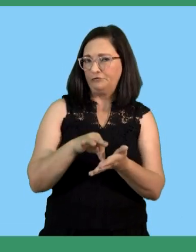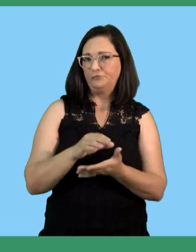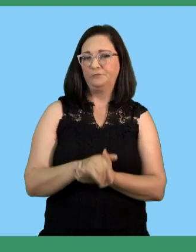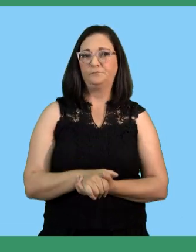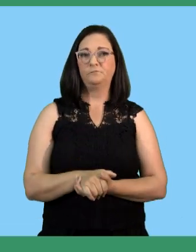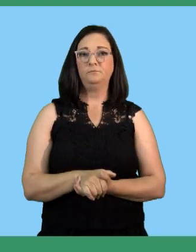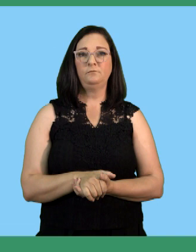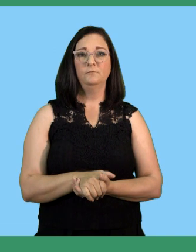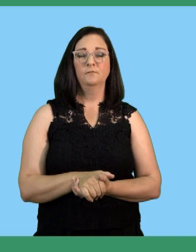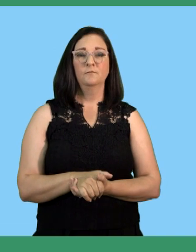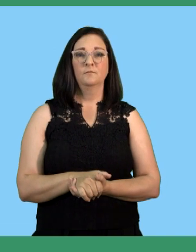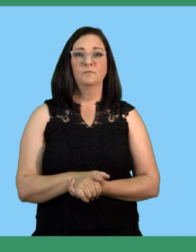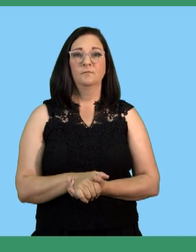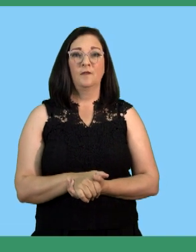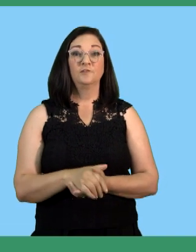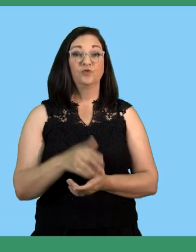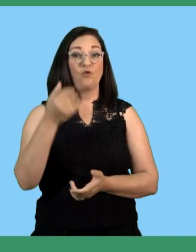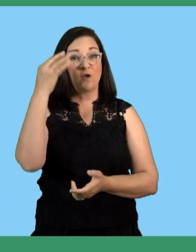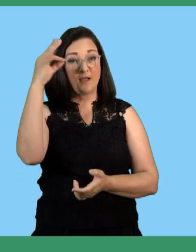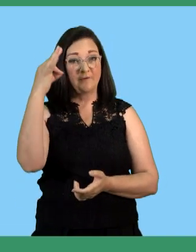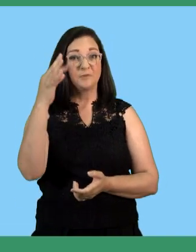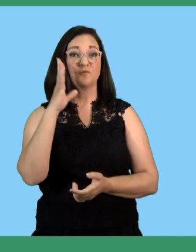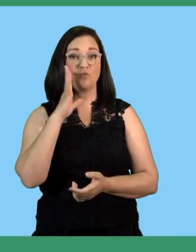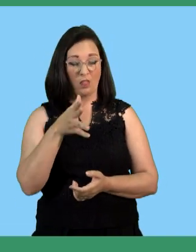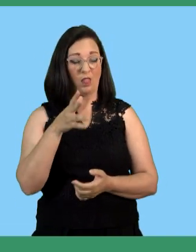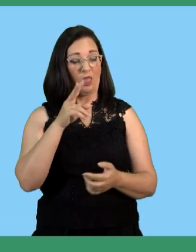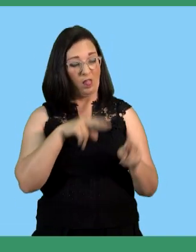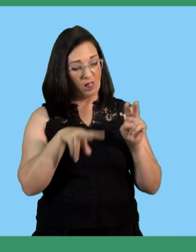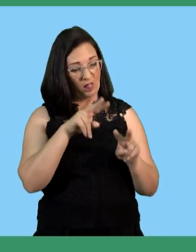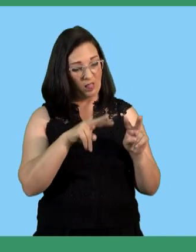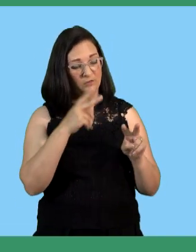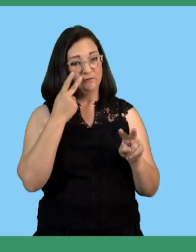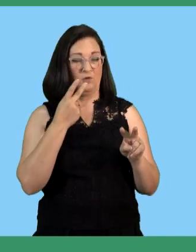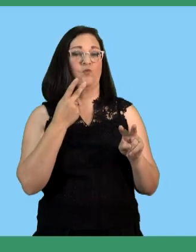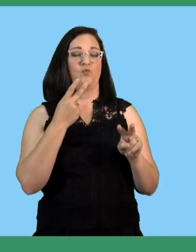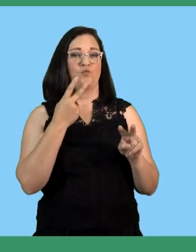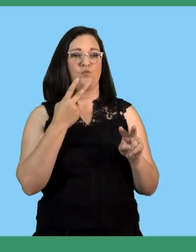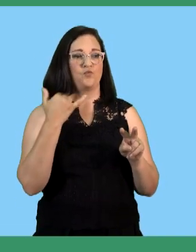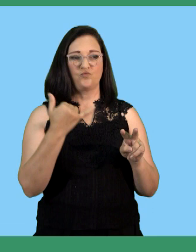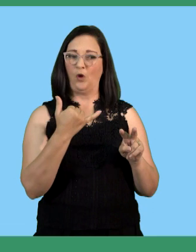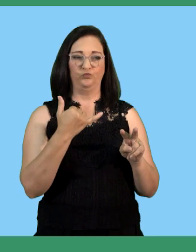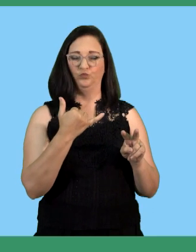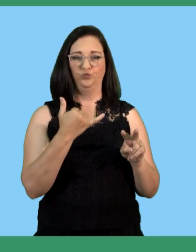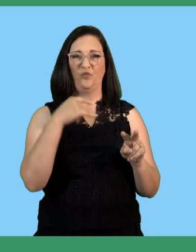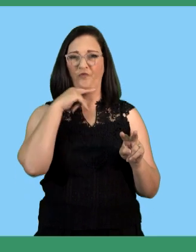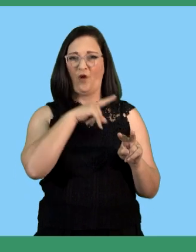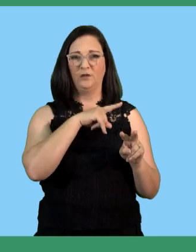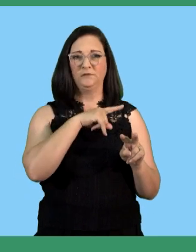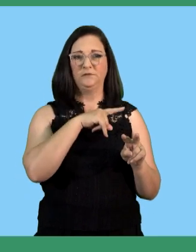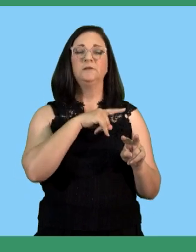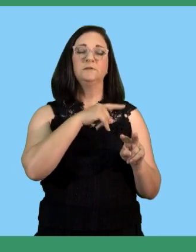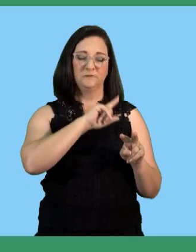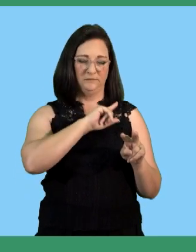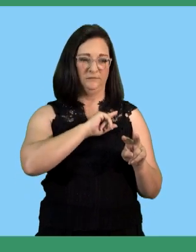was a case of fronting that happened, so the government will do what? They're going to withdraw basically, or they cancel